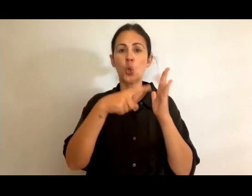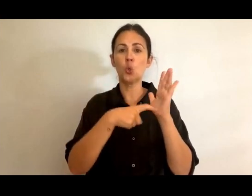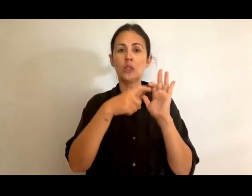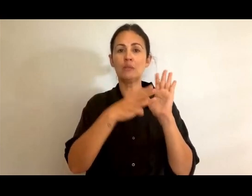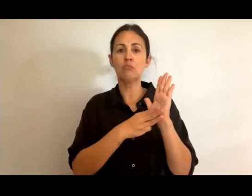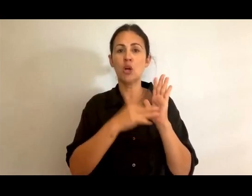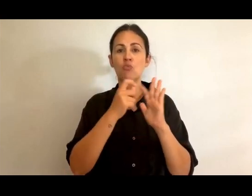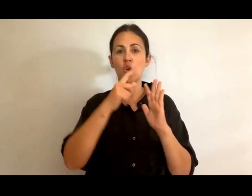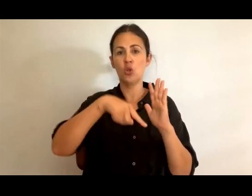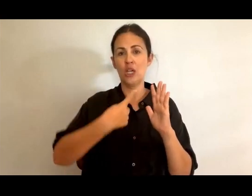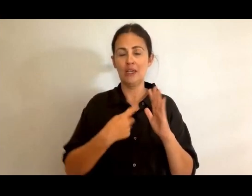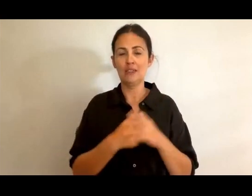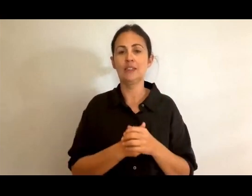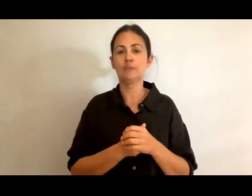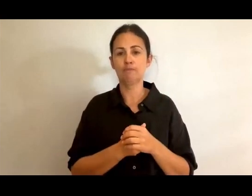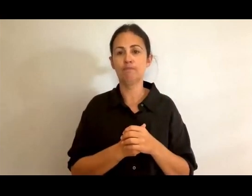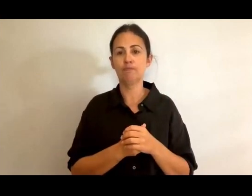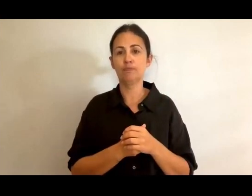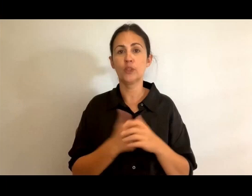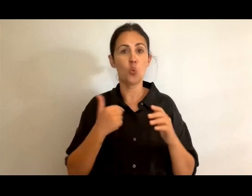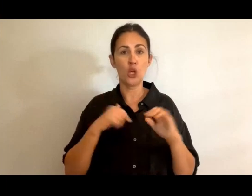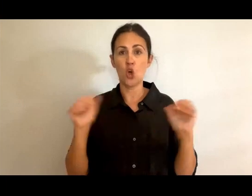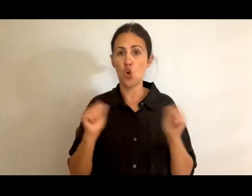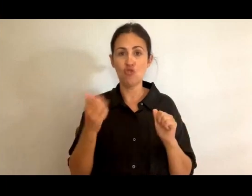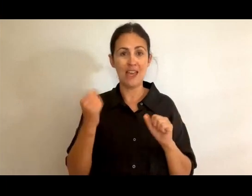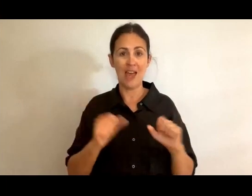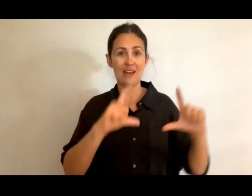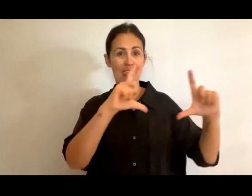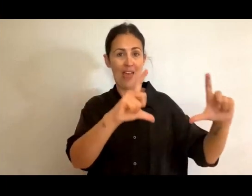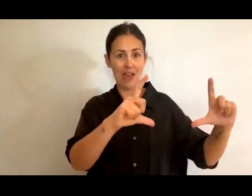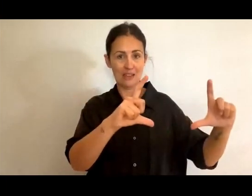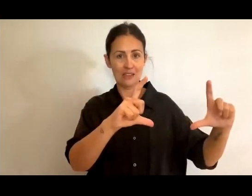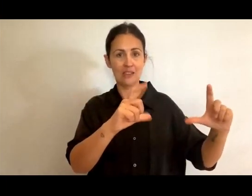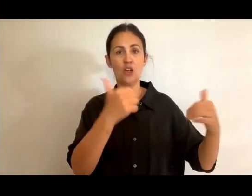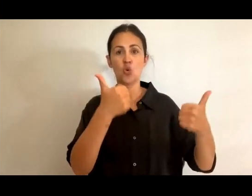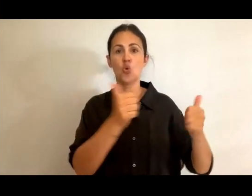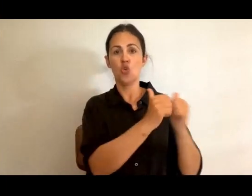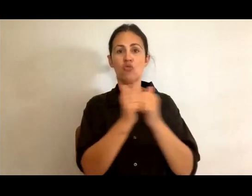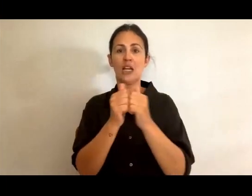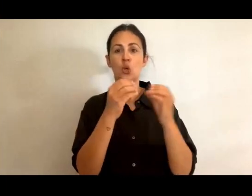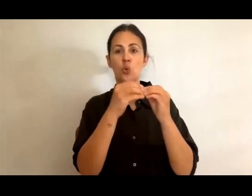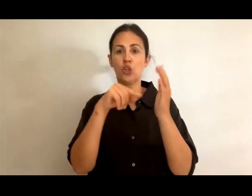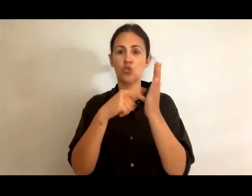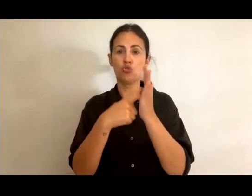So that we already had this work and we had this relationship with Trina Ham, so it was a great place. It was empowering for Trina to come back to a